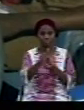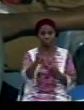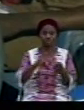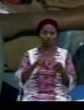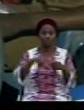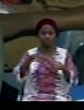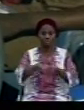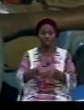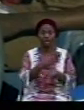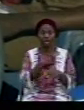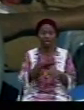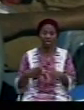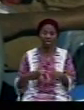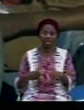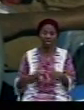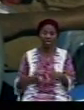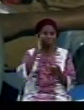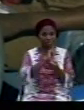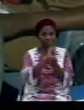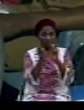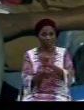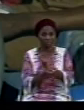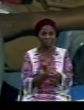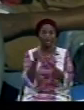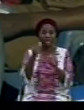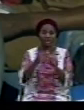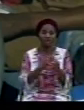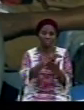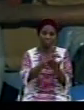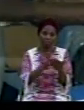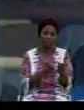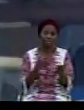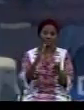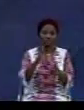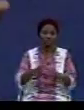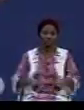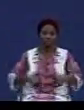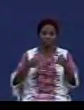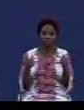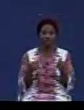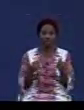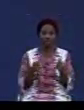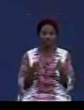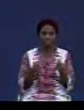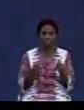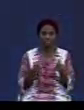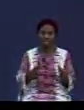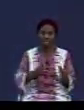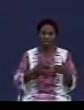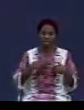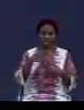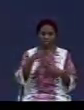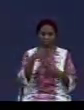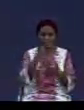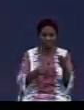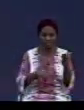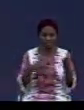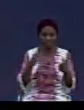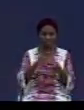will transform every part of your life. I've read the story to you. I'm picking this story, and